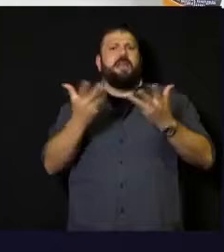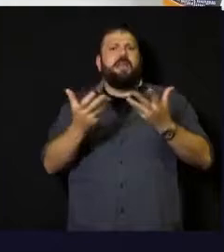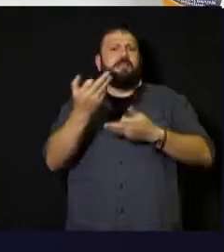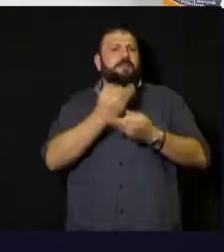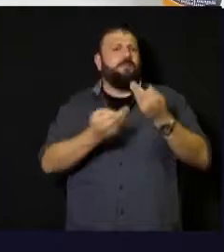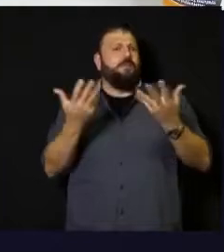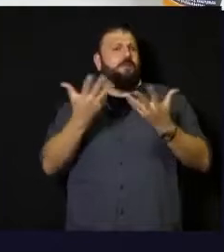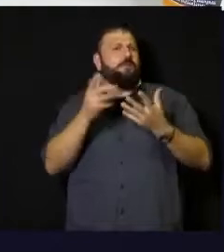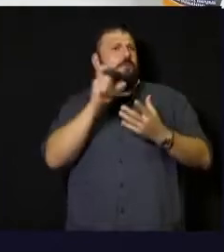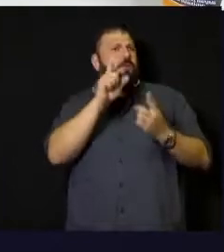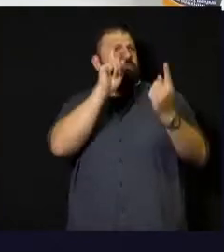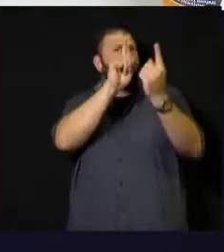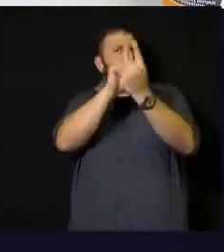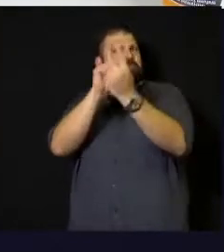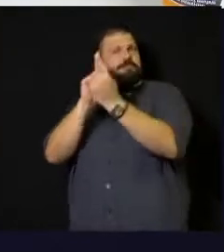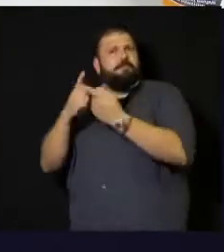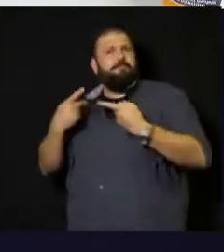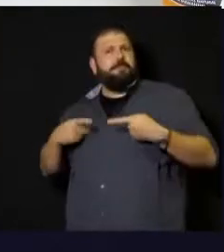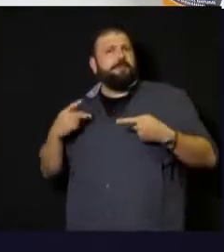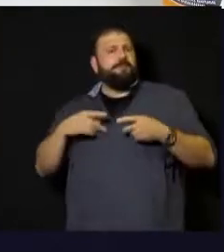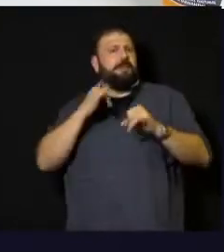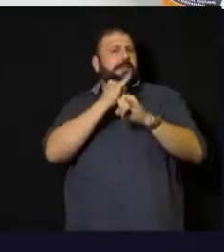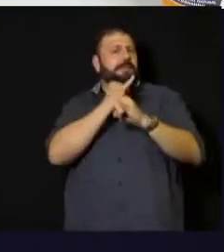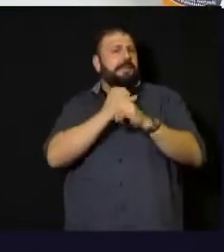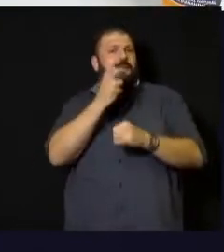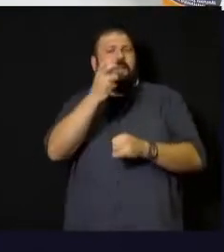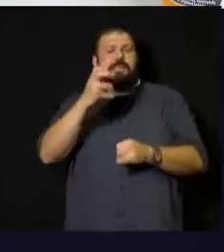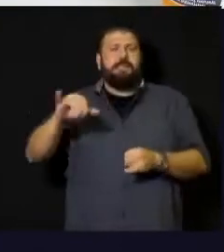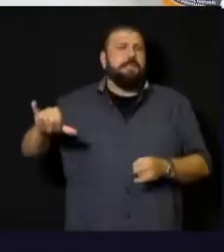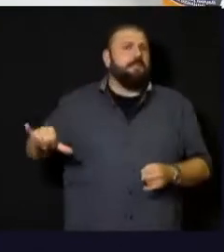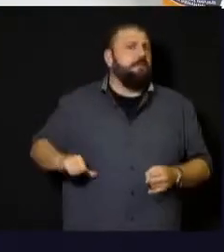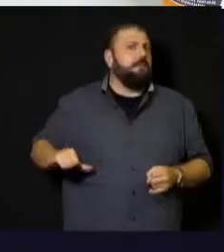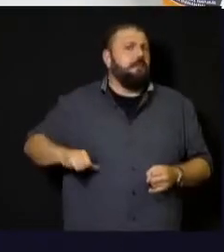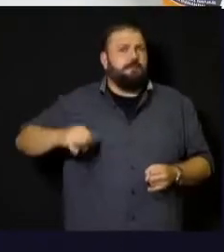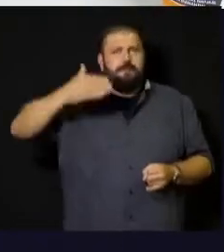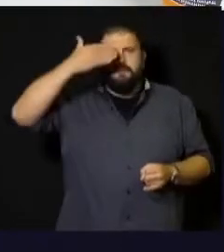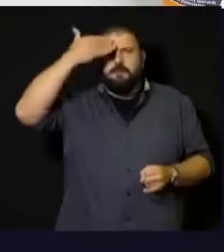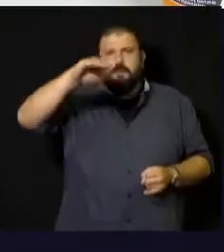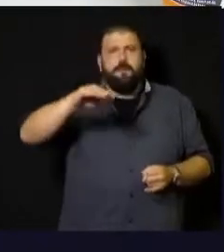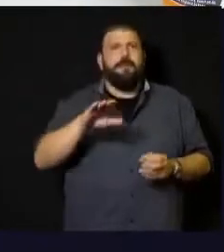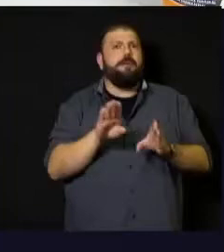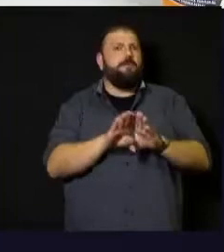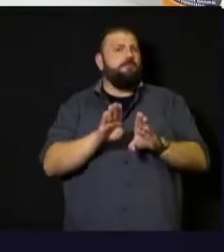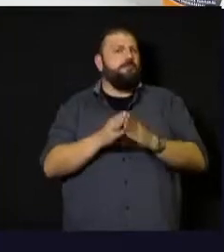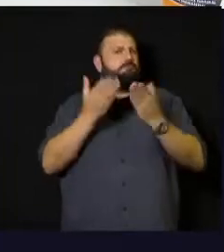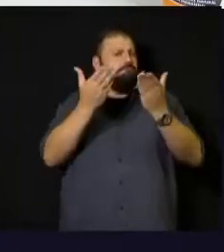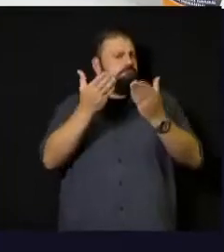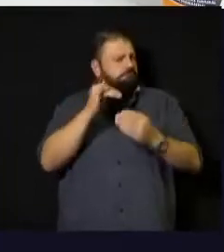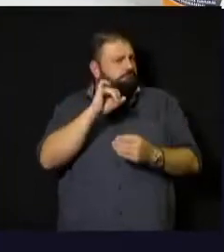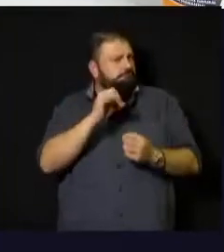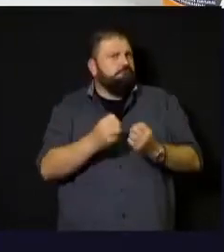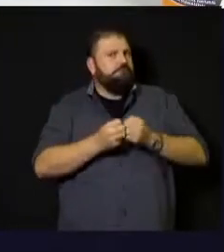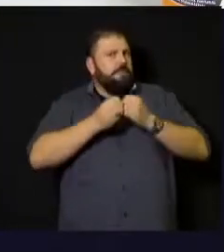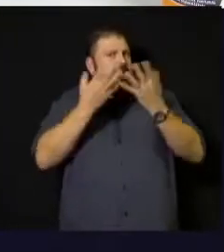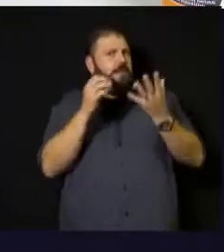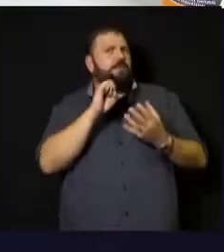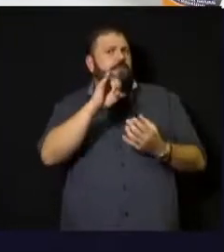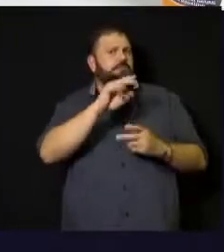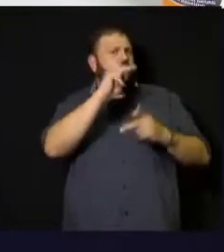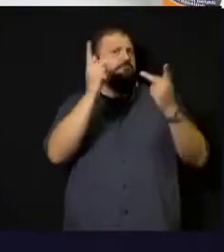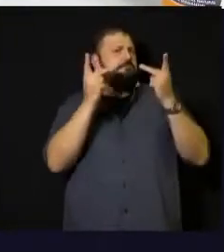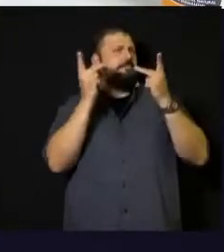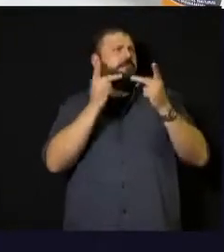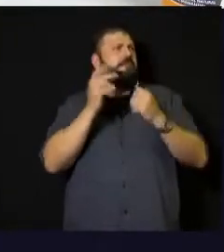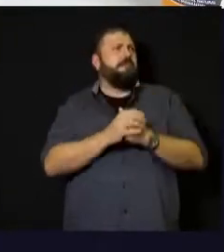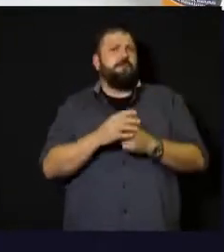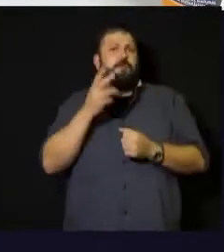have this balance? What do you do face to face? What do you do virtual? This is what I'm interested in knowing. Yes, yes, perfect.